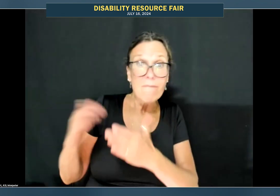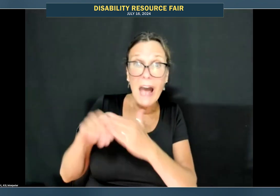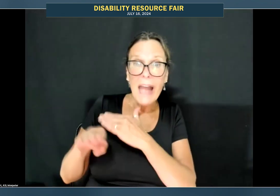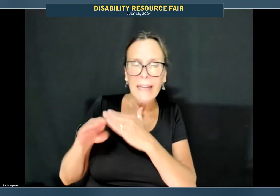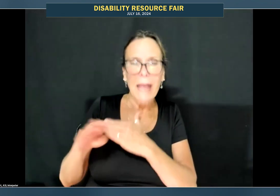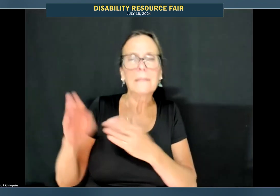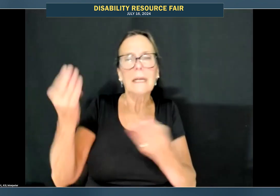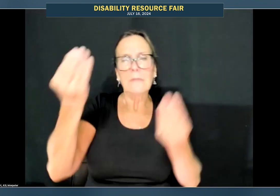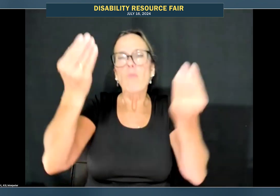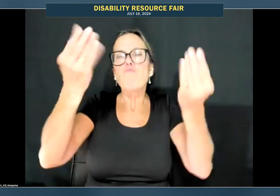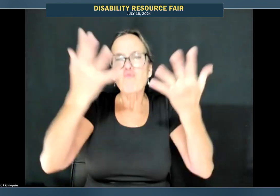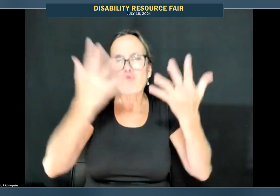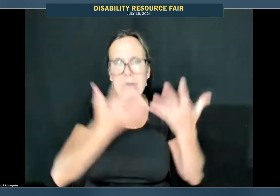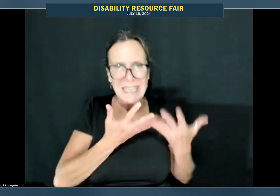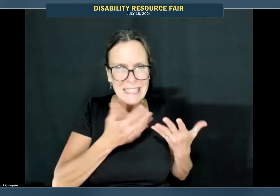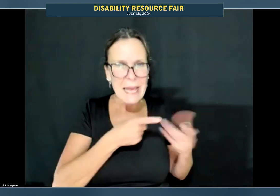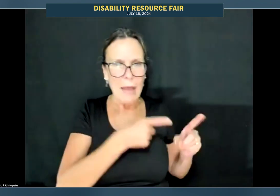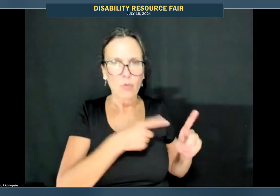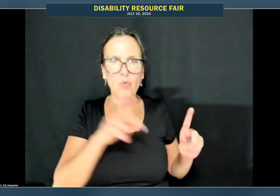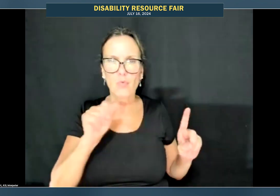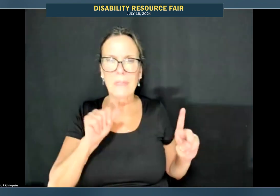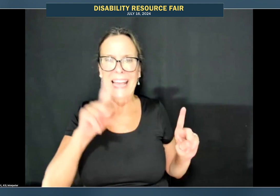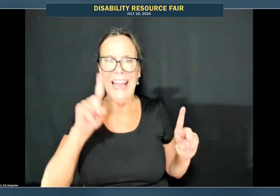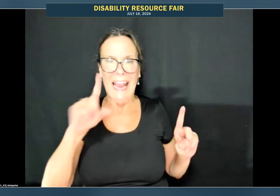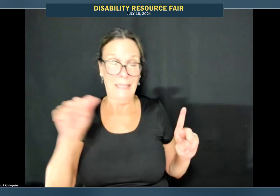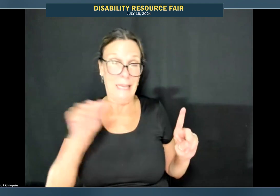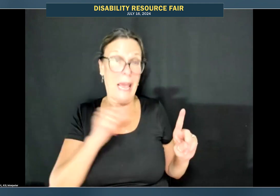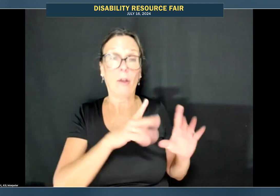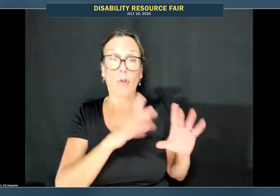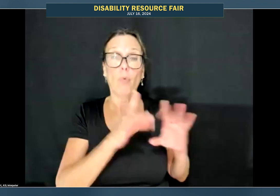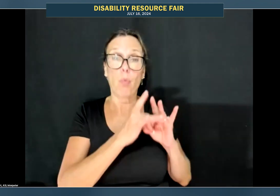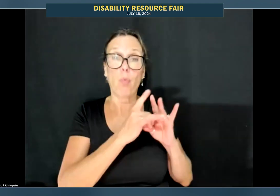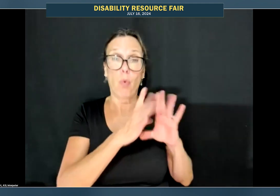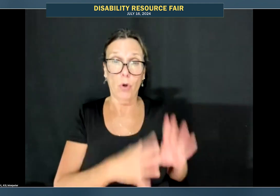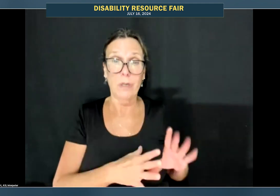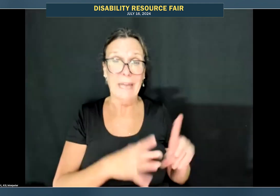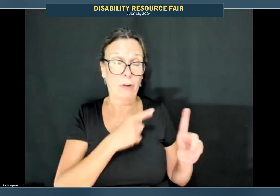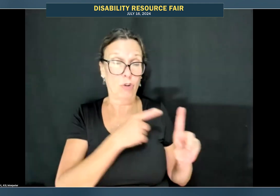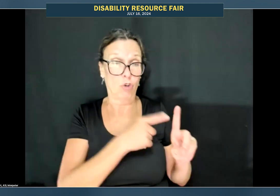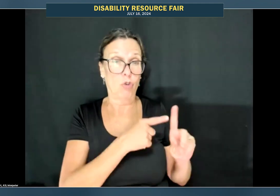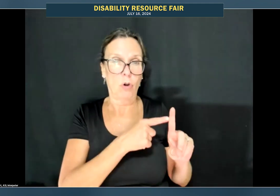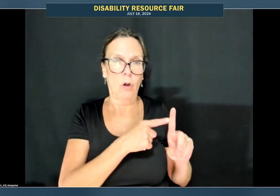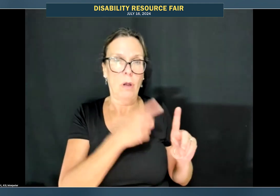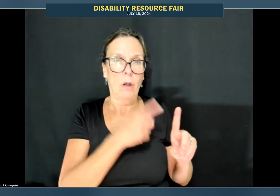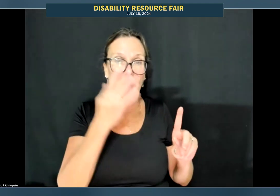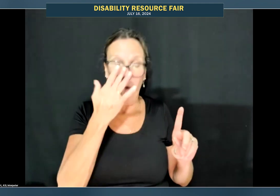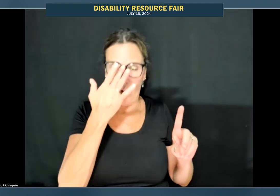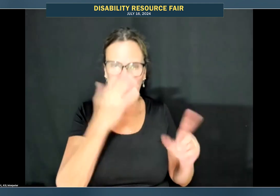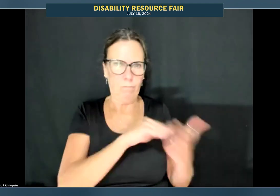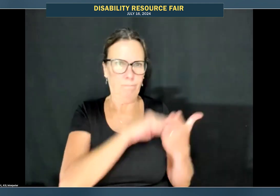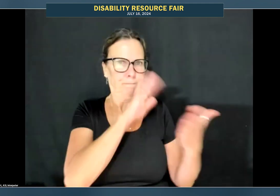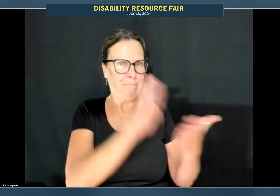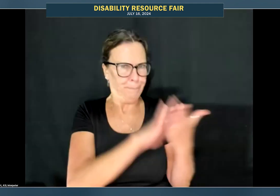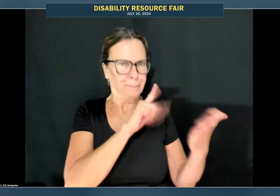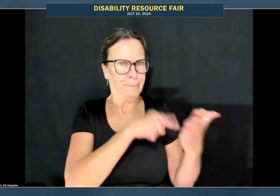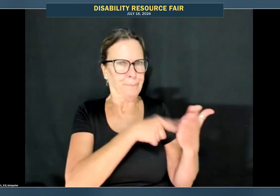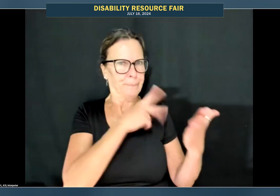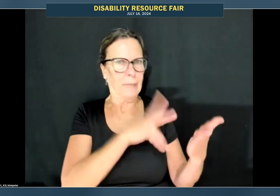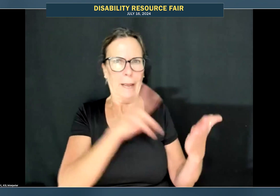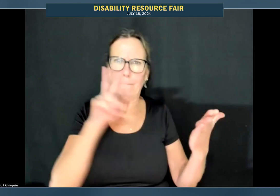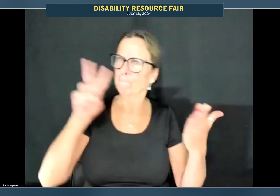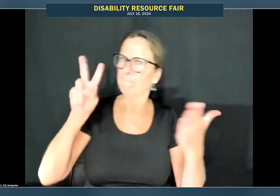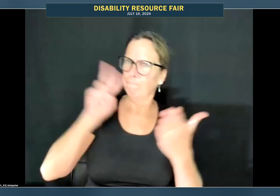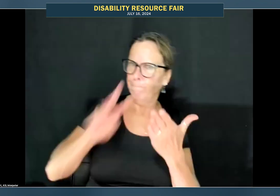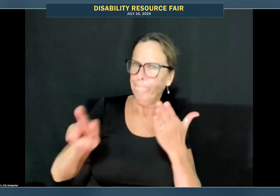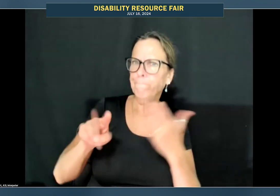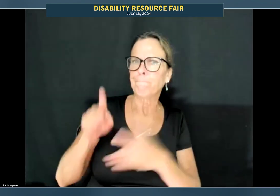bring that to the ADA coordinator to move it into and look at the scheduling of